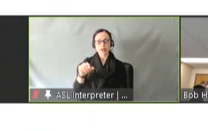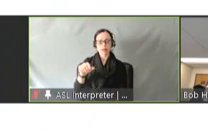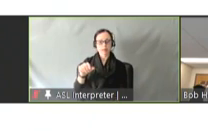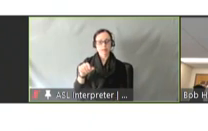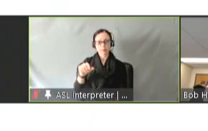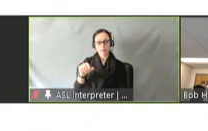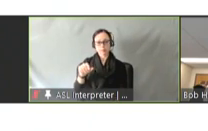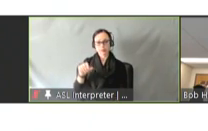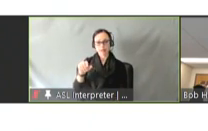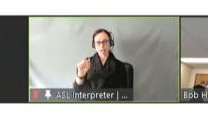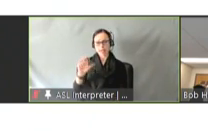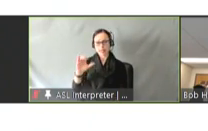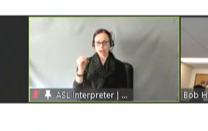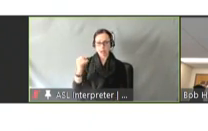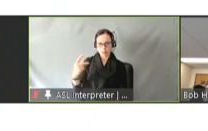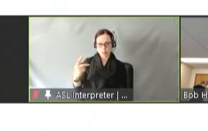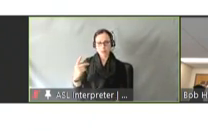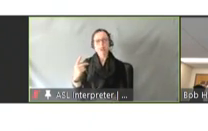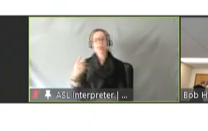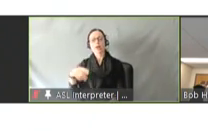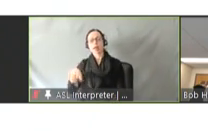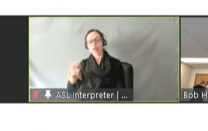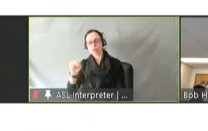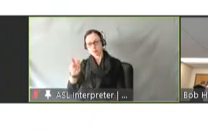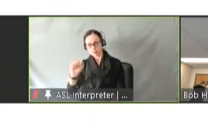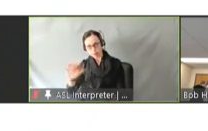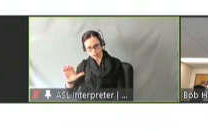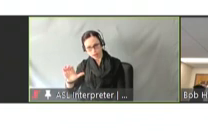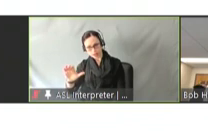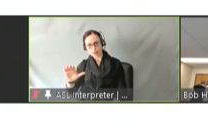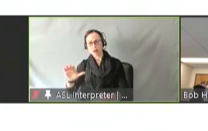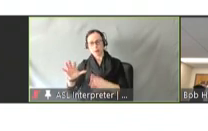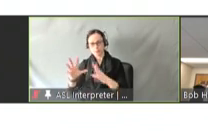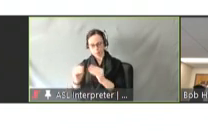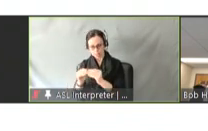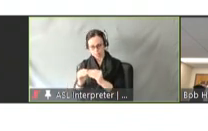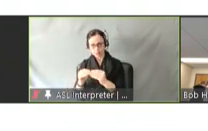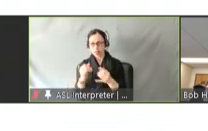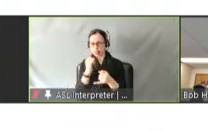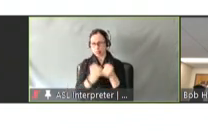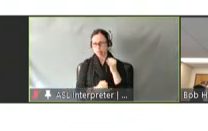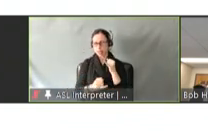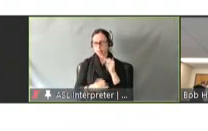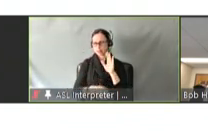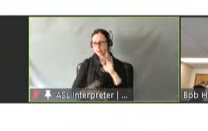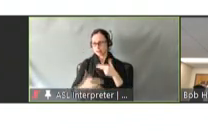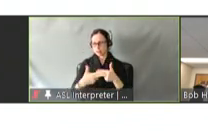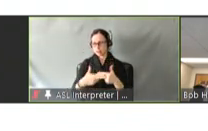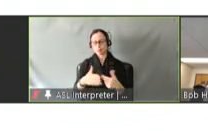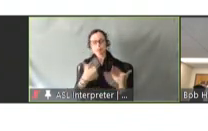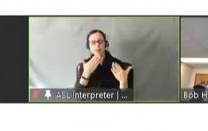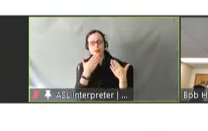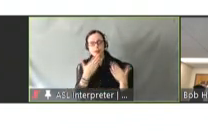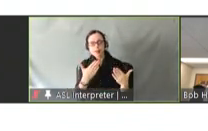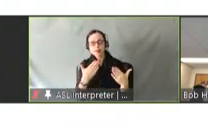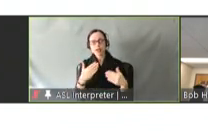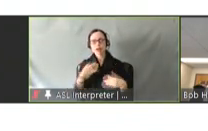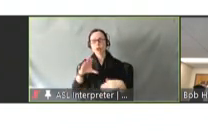NVAC at future meetings. And if you'll go to my last slide, please. And I want to thank my